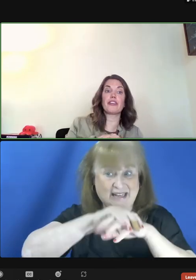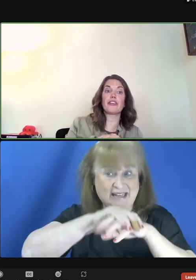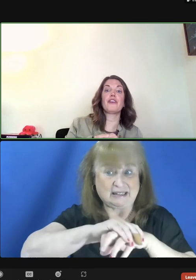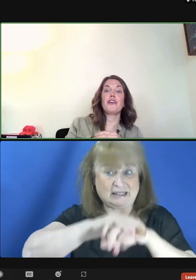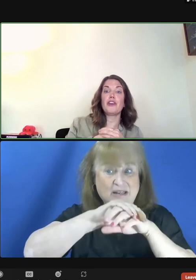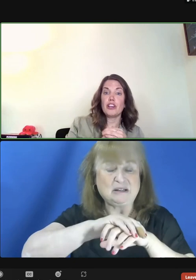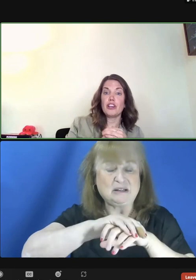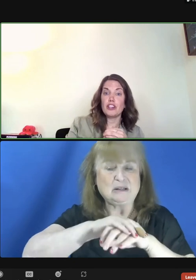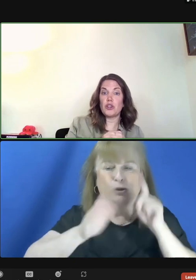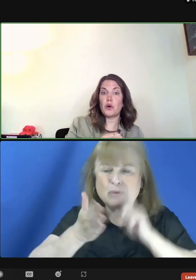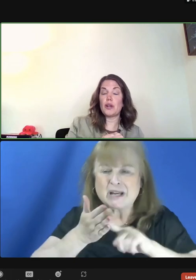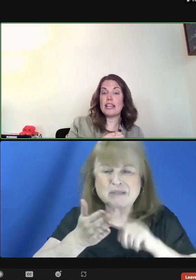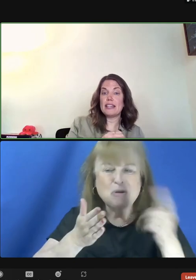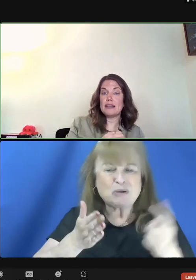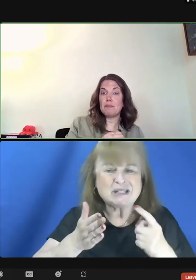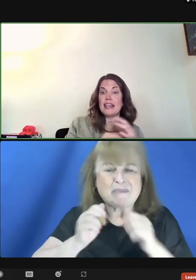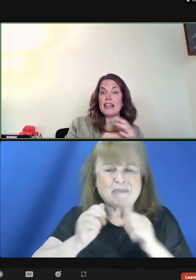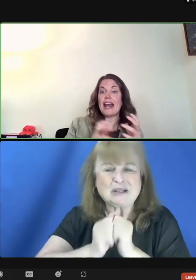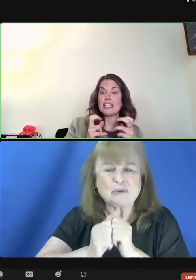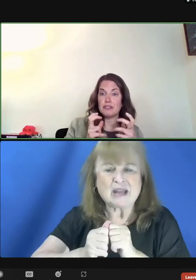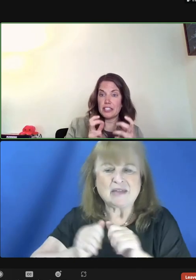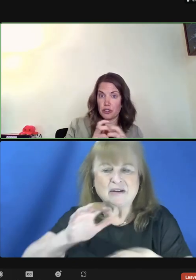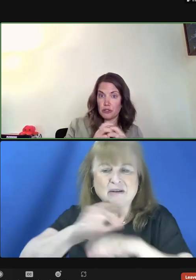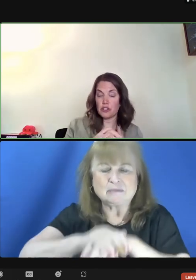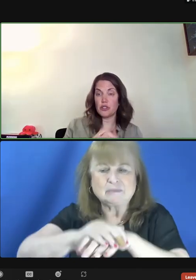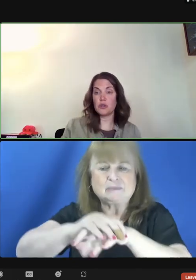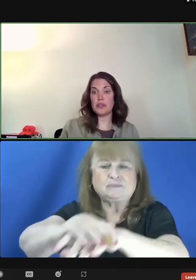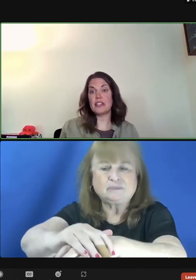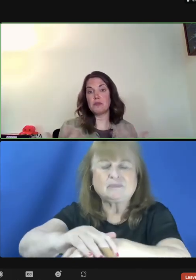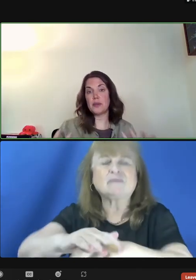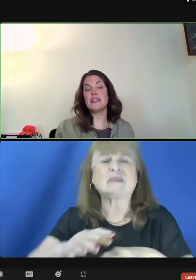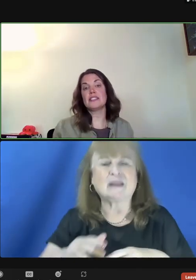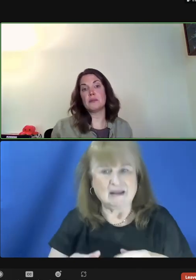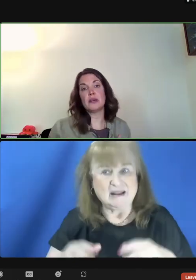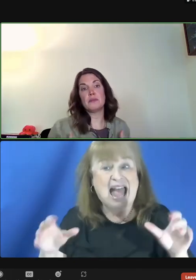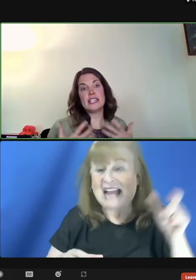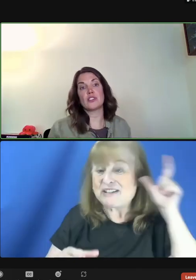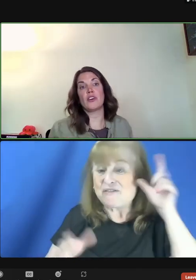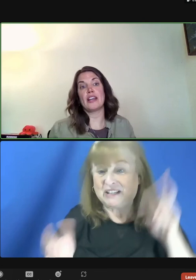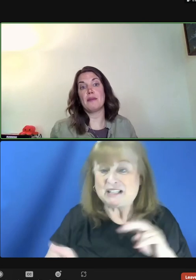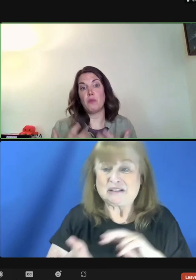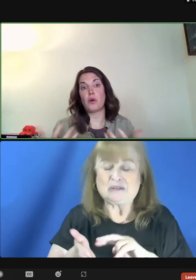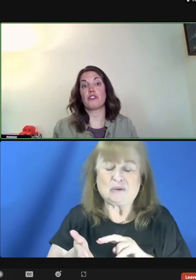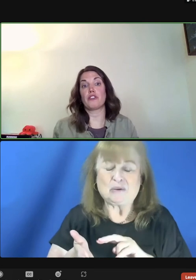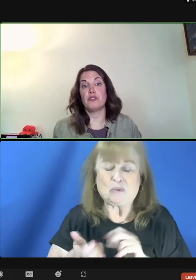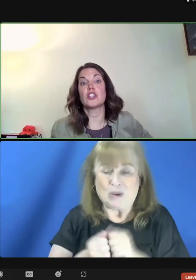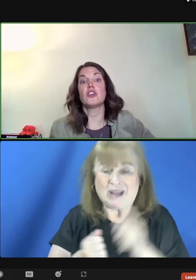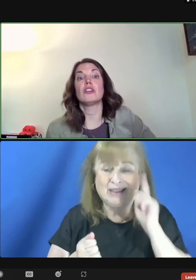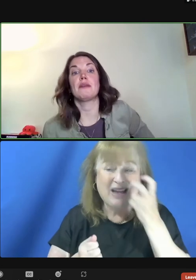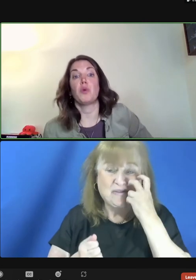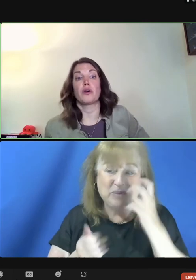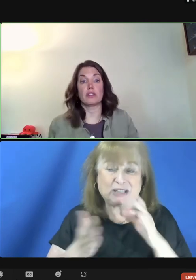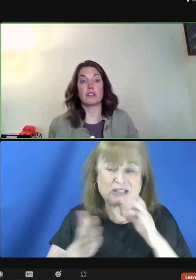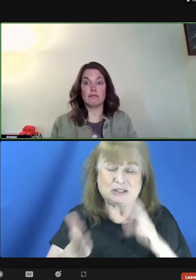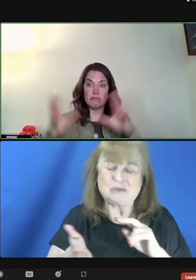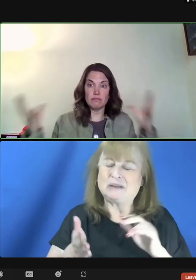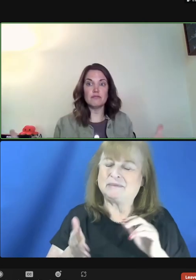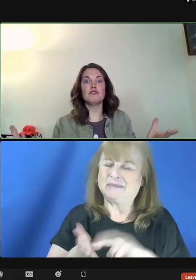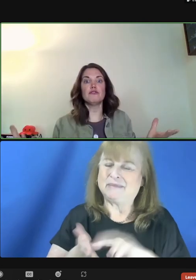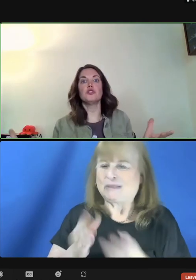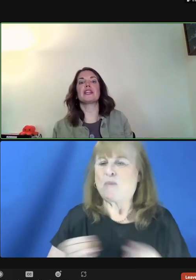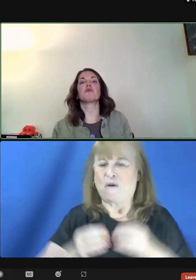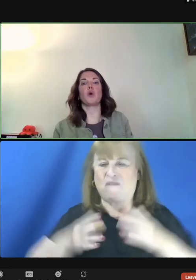something together. So being an active listener for our students with deafblindness sometimes takes on a more physical, a